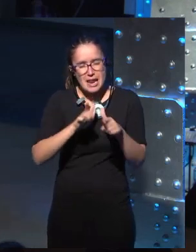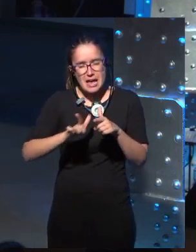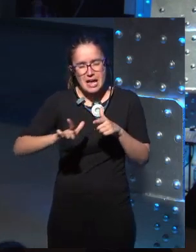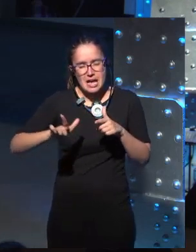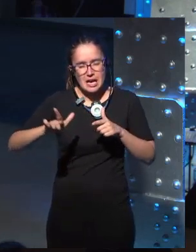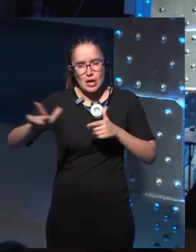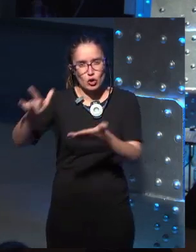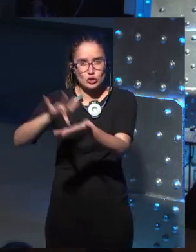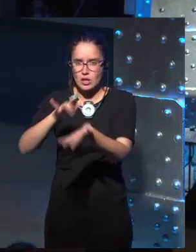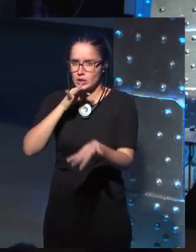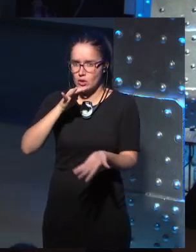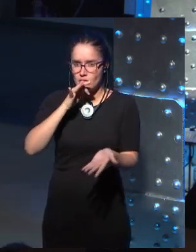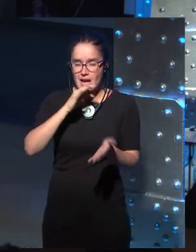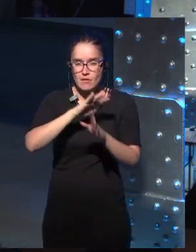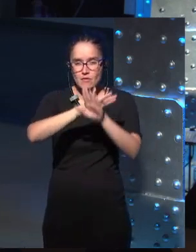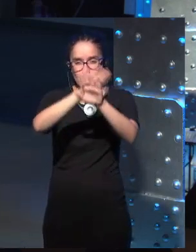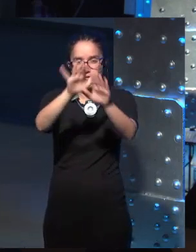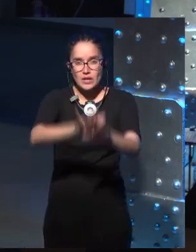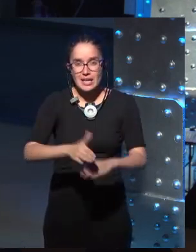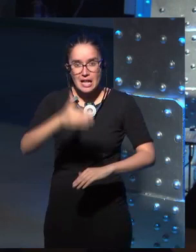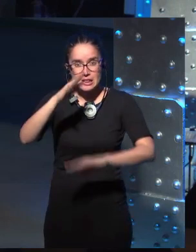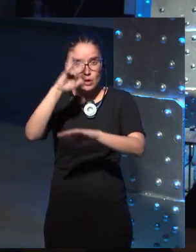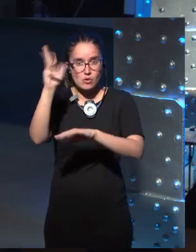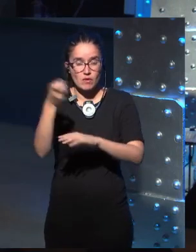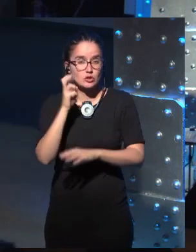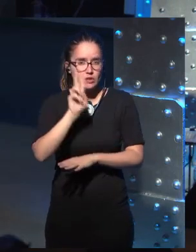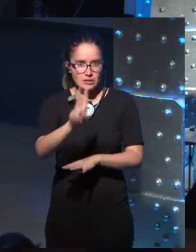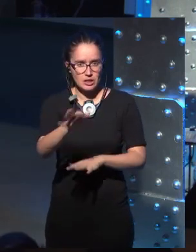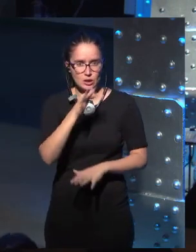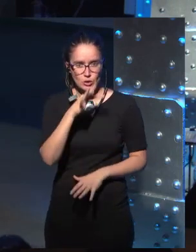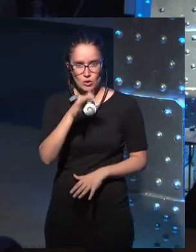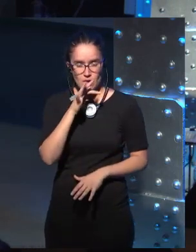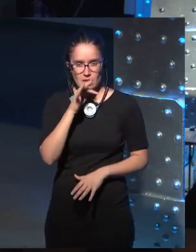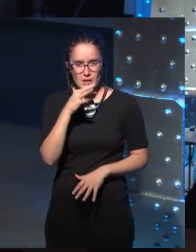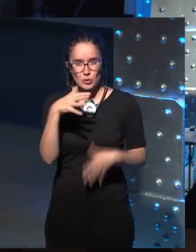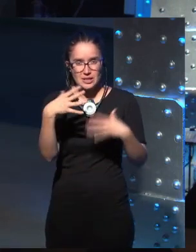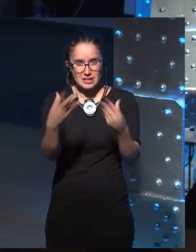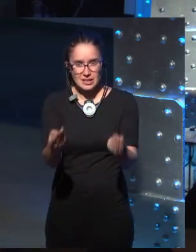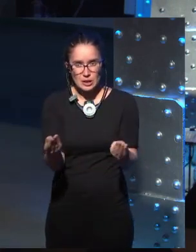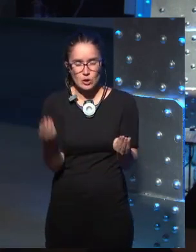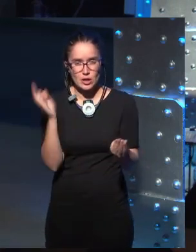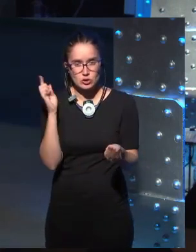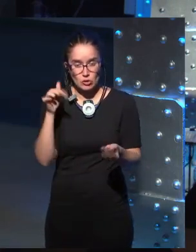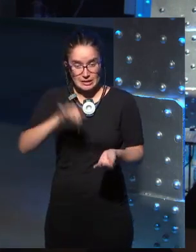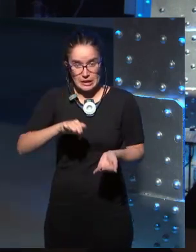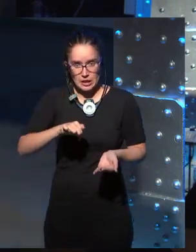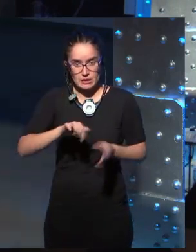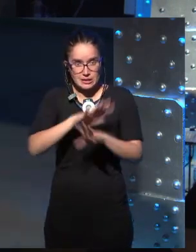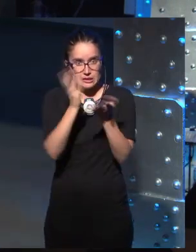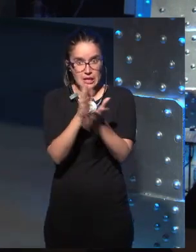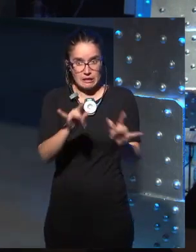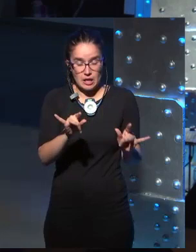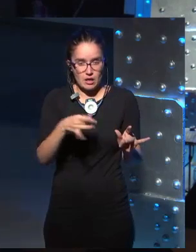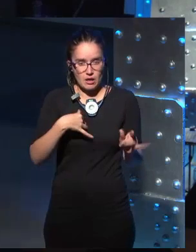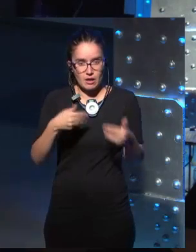haven't been to the end of the visible universe. We've understood that from here, from the Earth, thanks